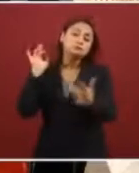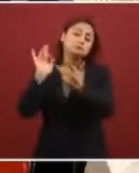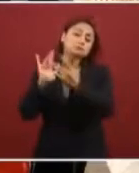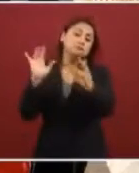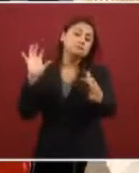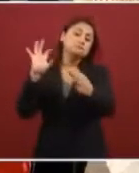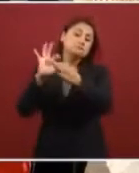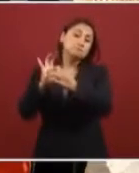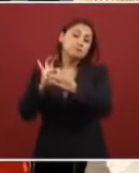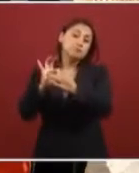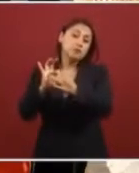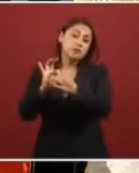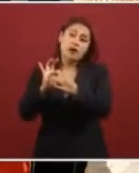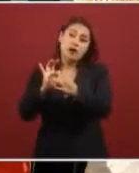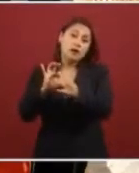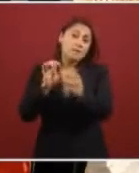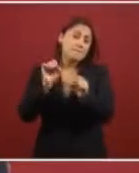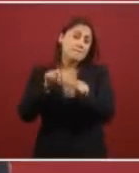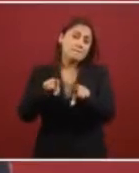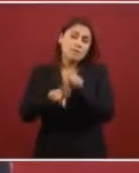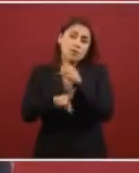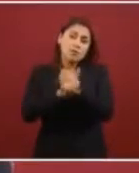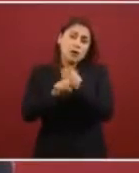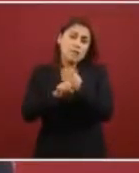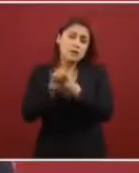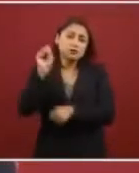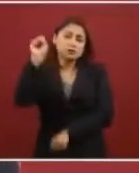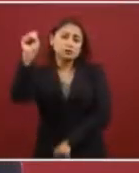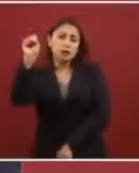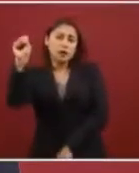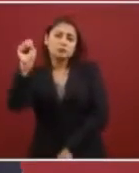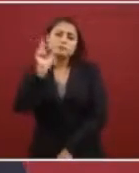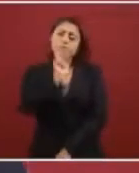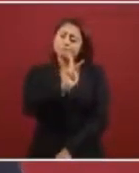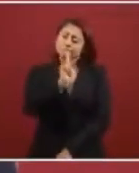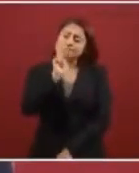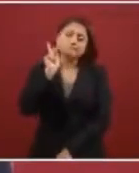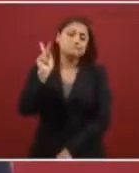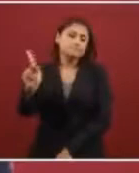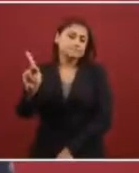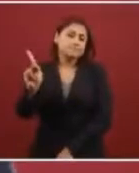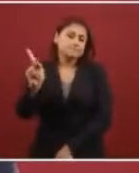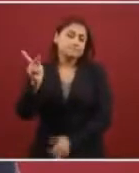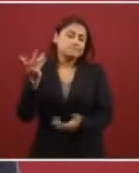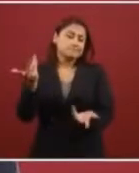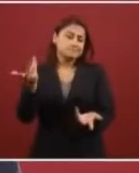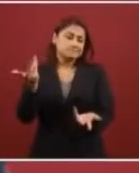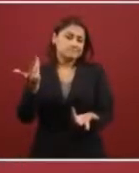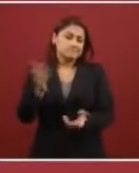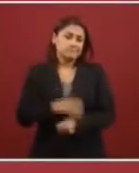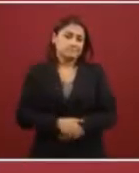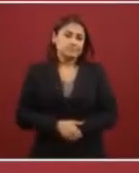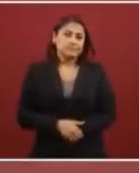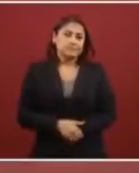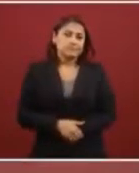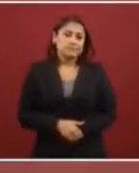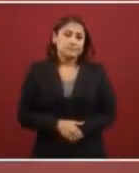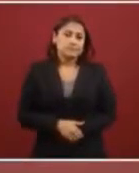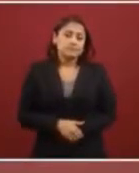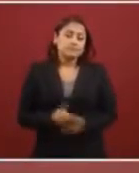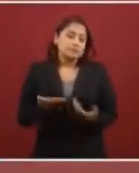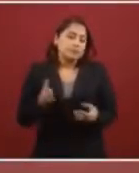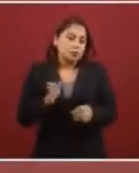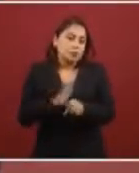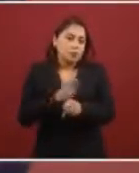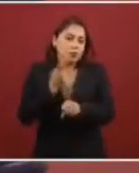¿no? happens with the syndications. Este, es general. It's general. Entonces, tenemos que limpiar de corrupción. So